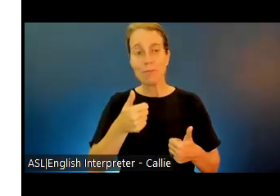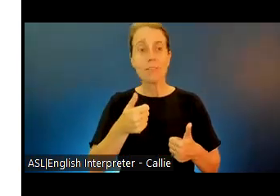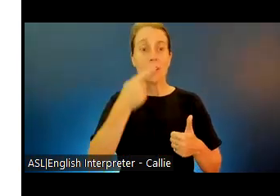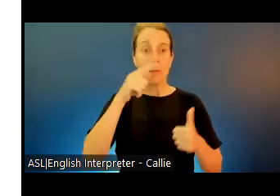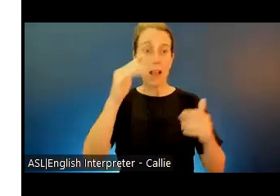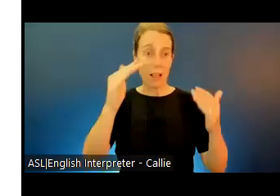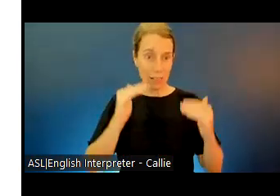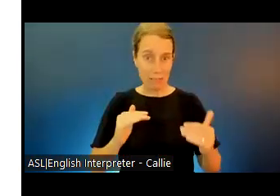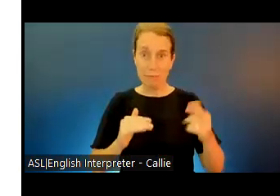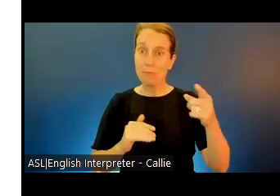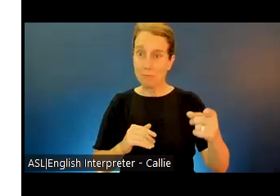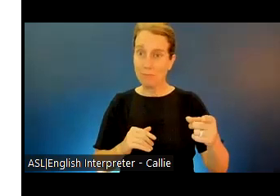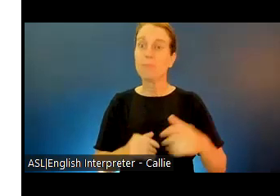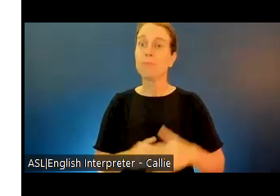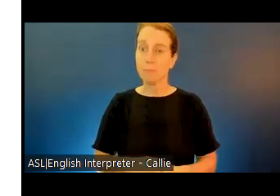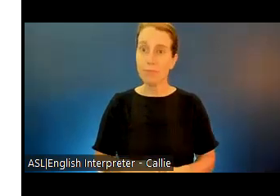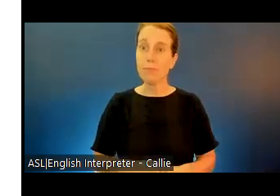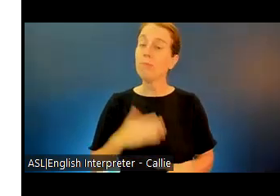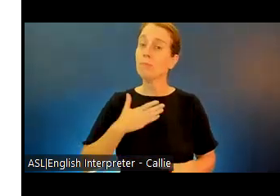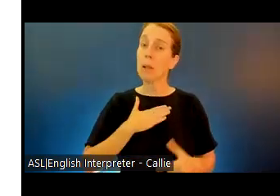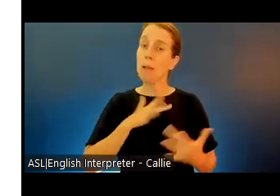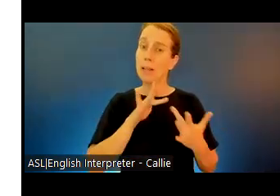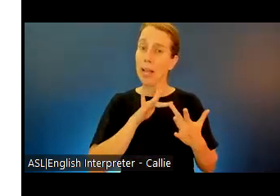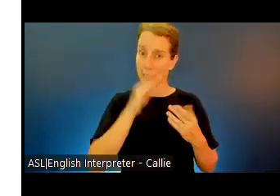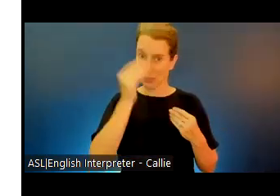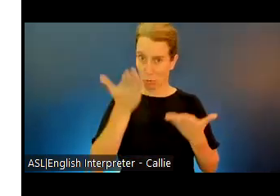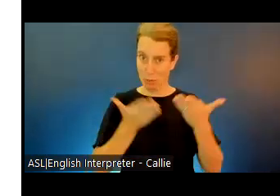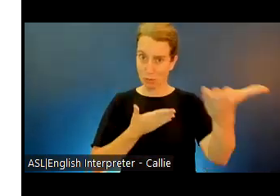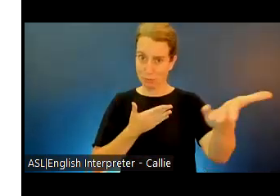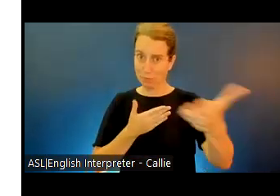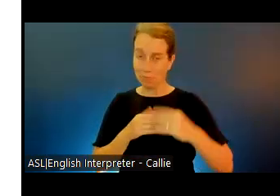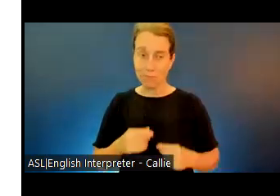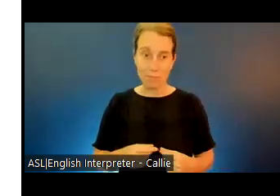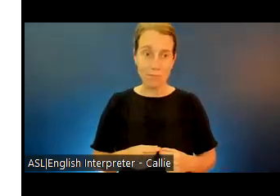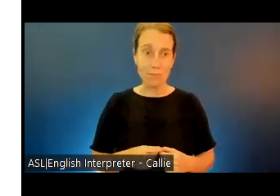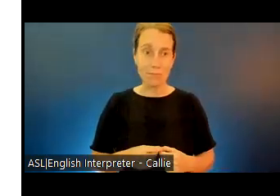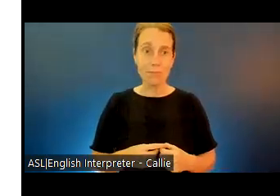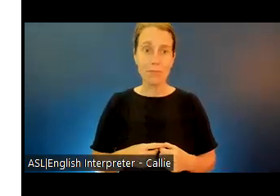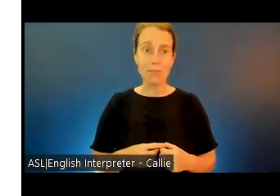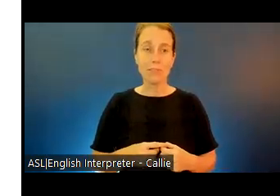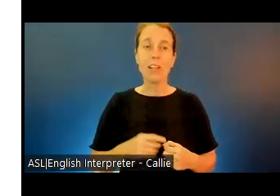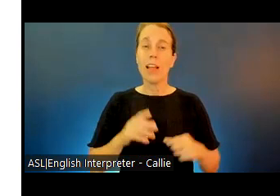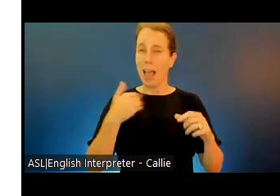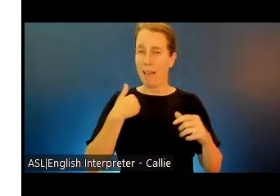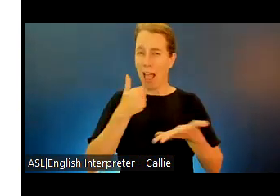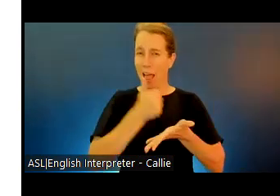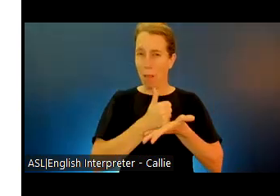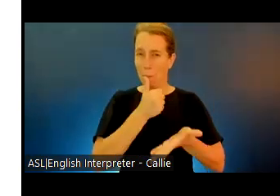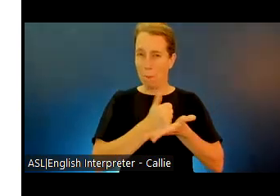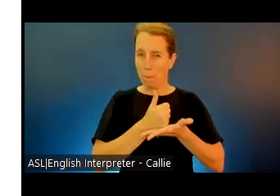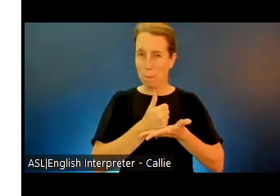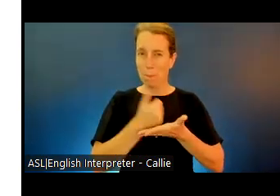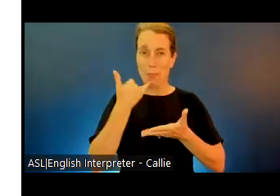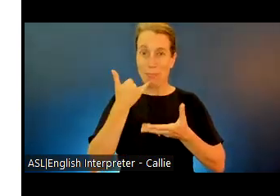slide, please. My contact information is on this slide. Our helpline is also listed. That's the number to call